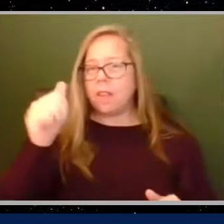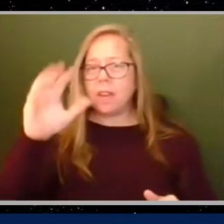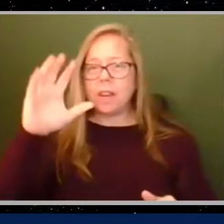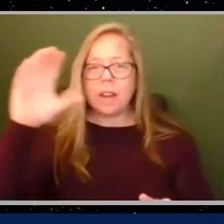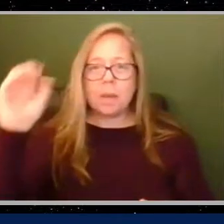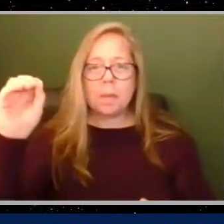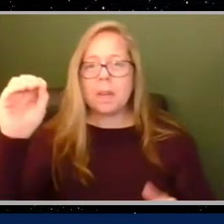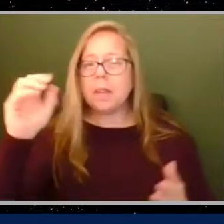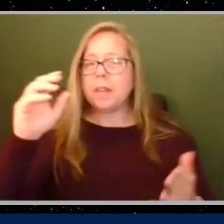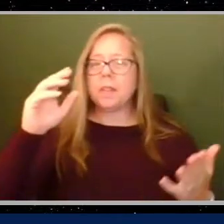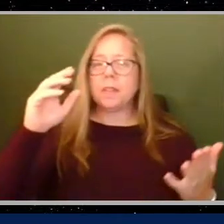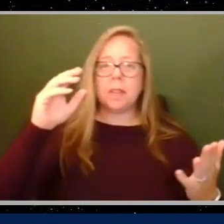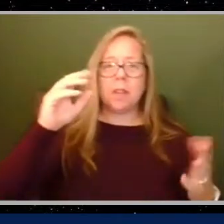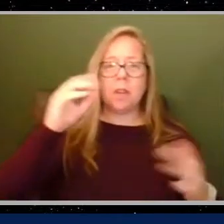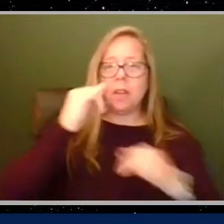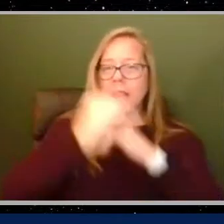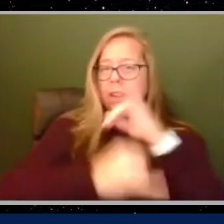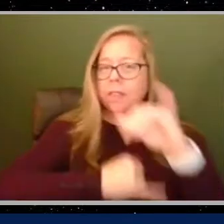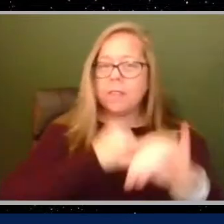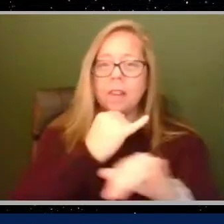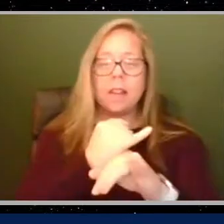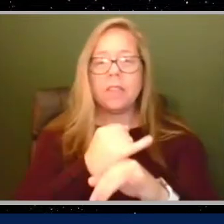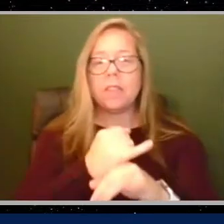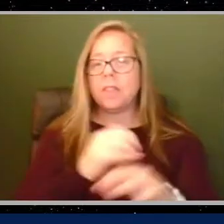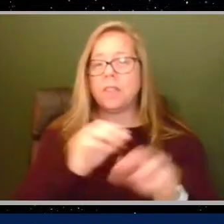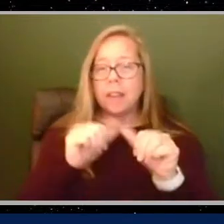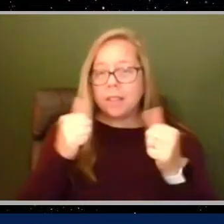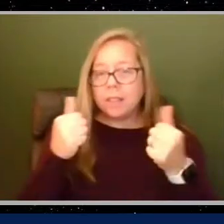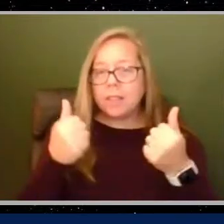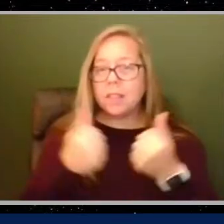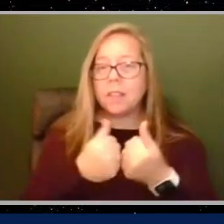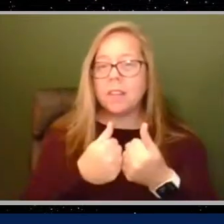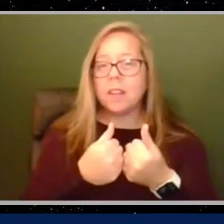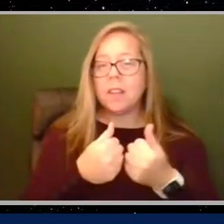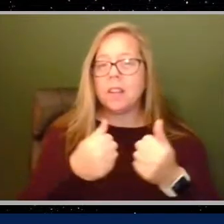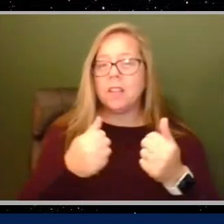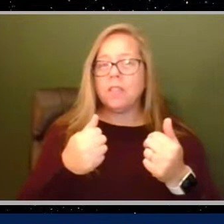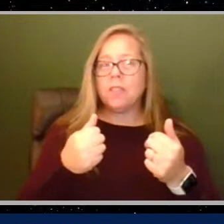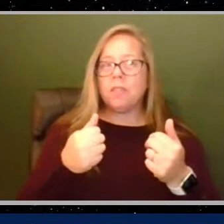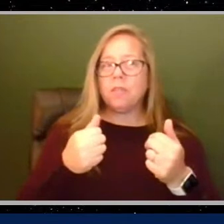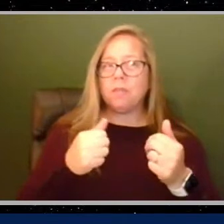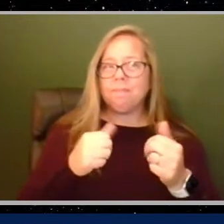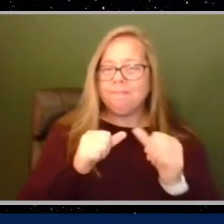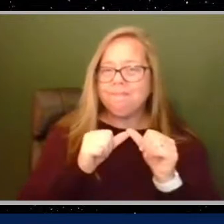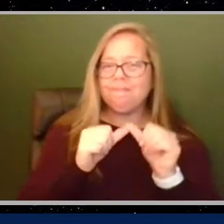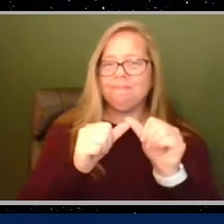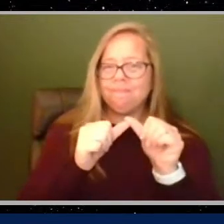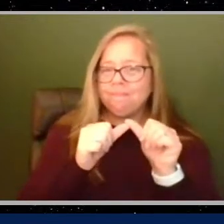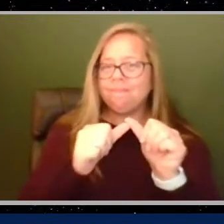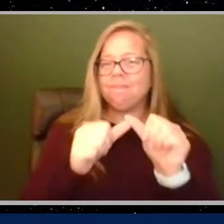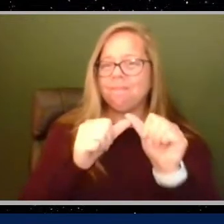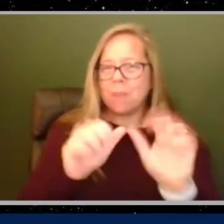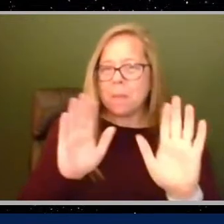partners and some international agencies to kind of, push that envelope. But I think,